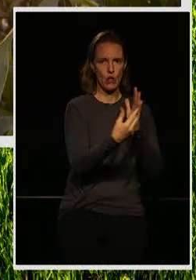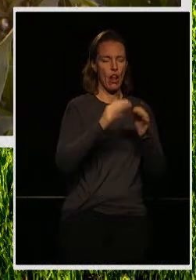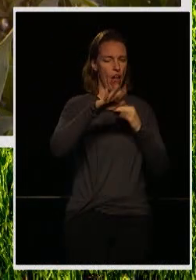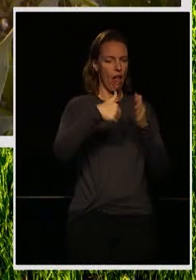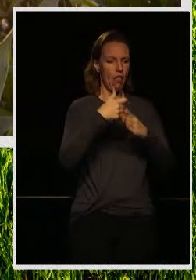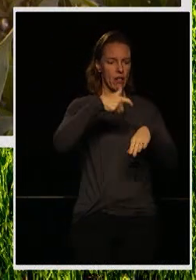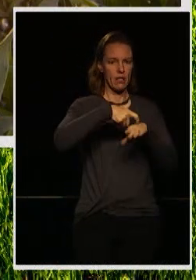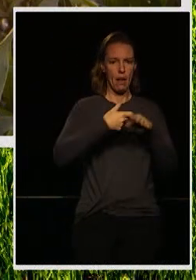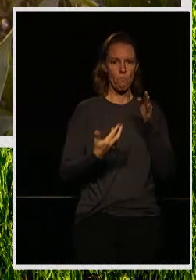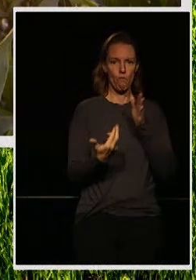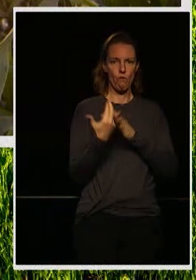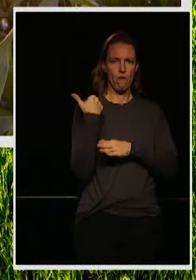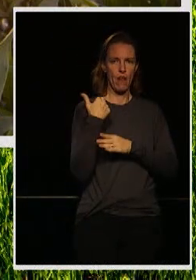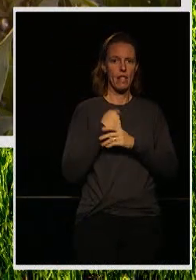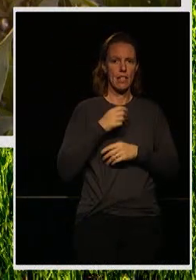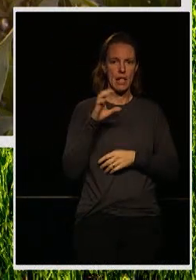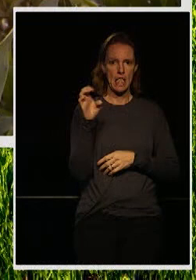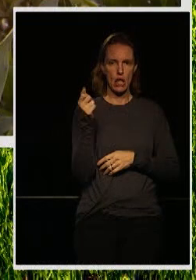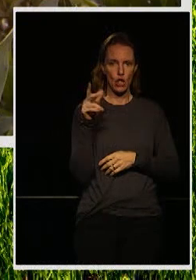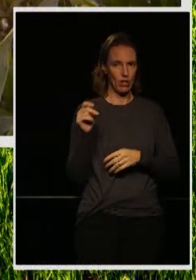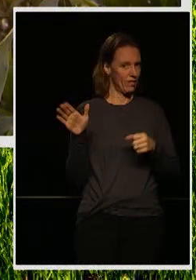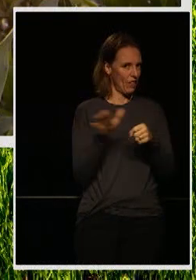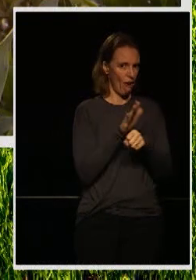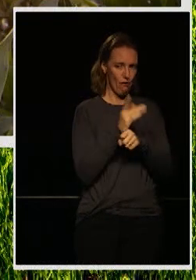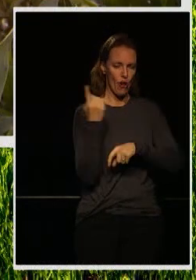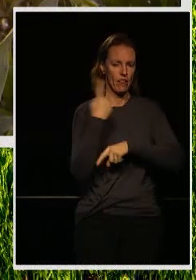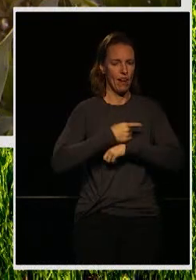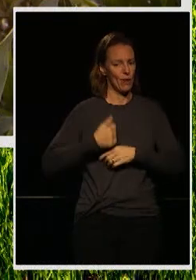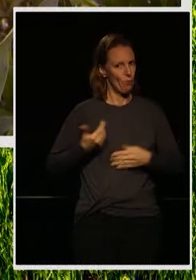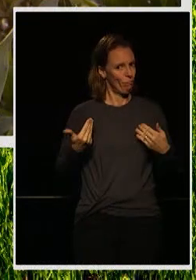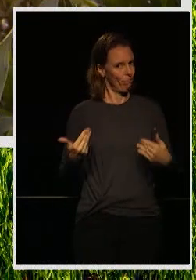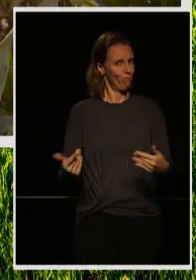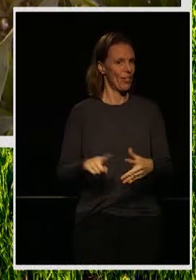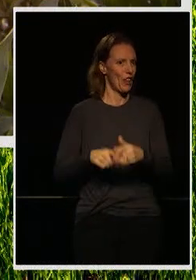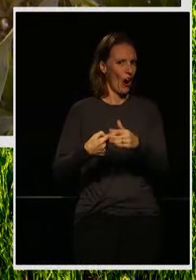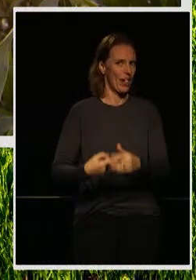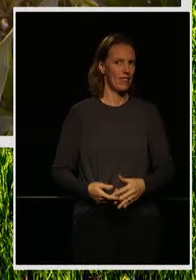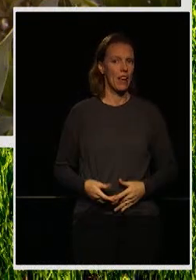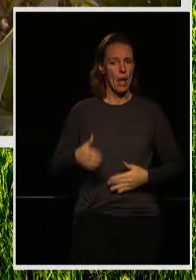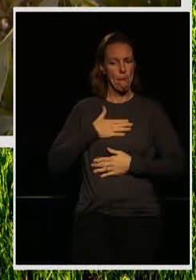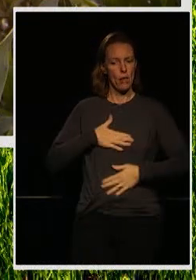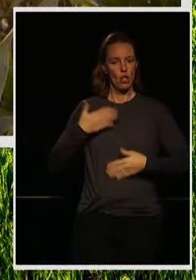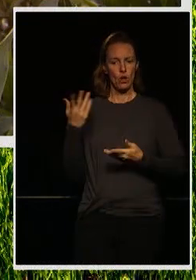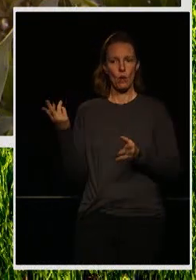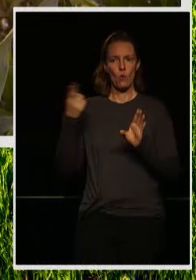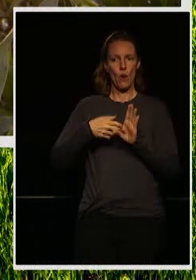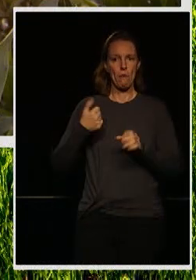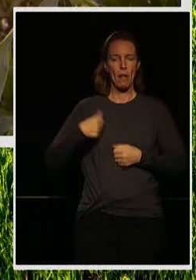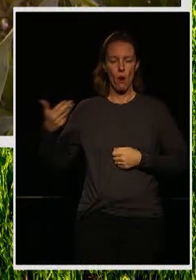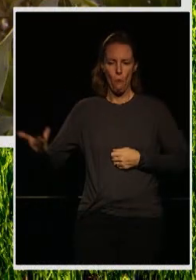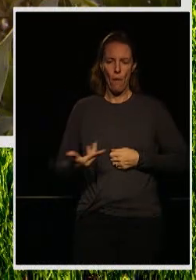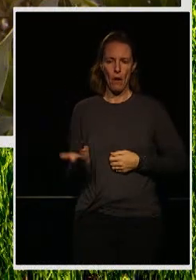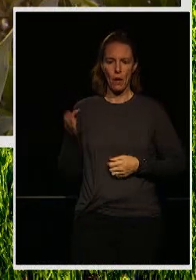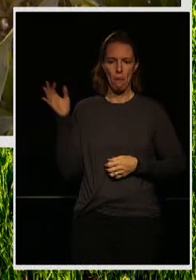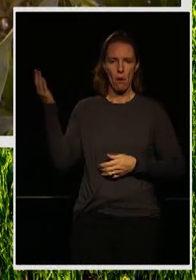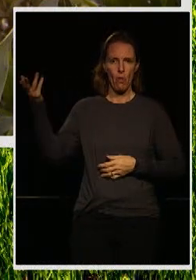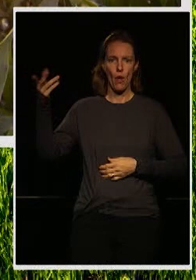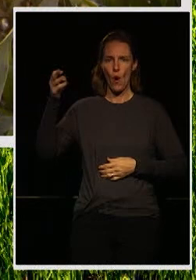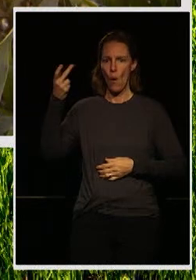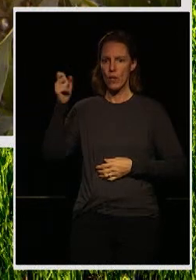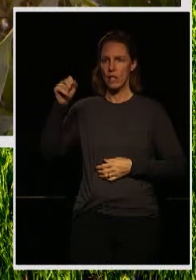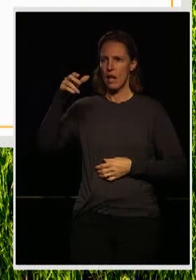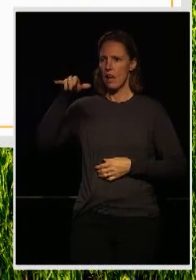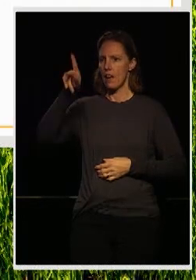reflect Eastern. It's a full day, and so let's get started. Please join me in welcoming the host of our symposium, Cathy